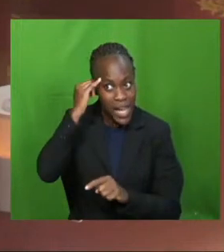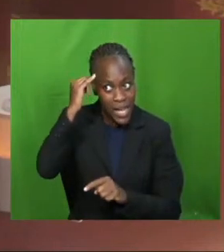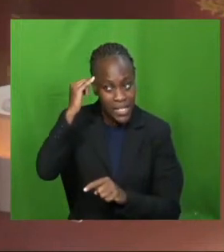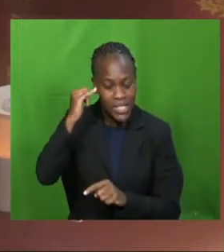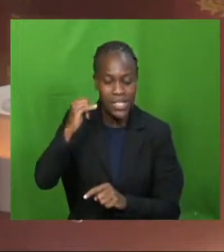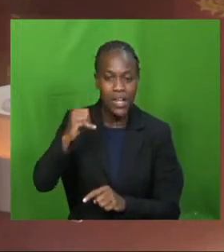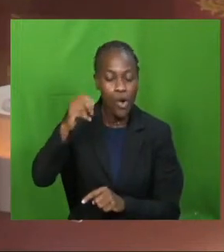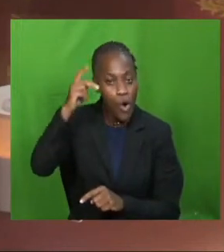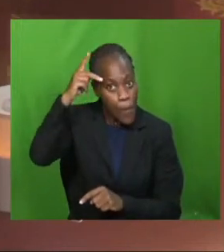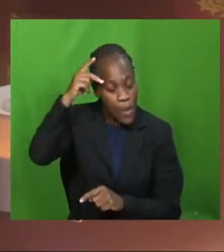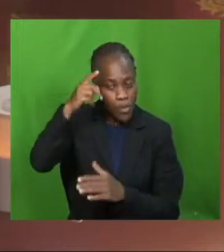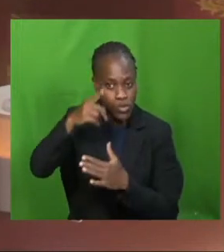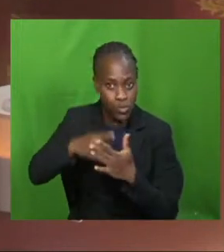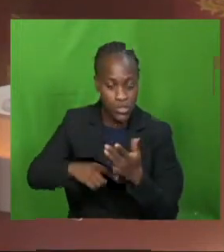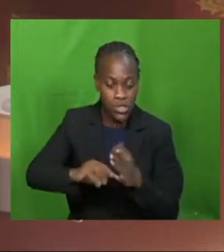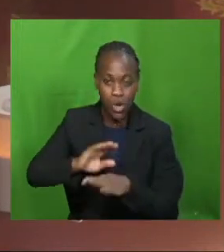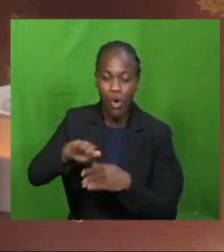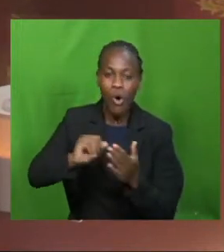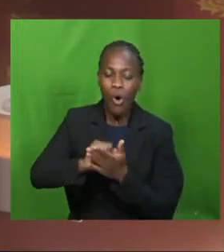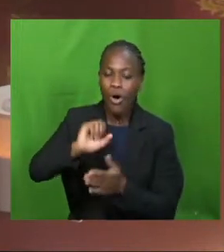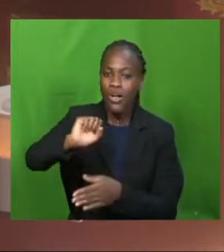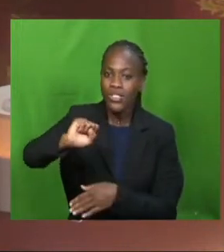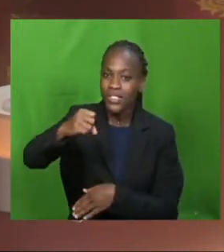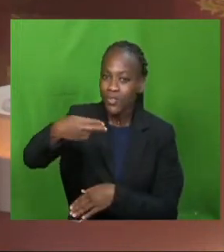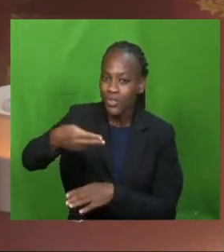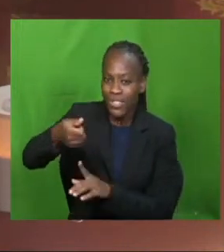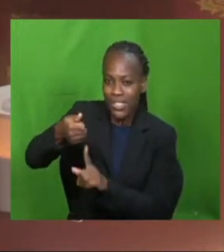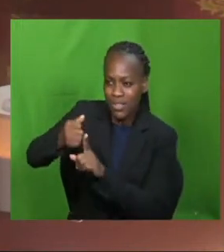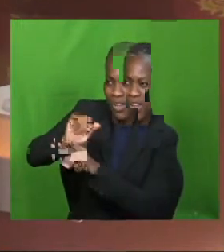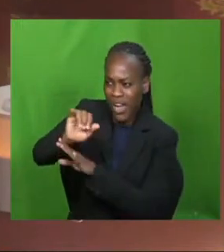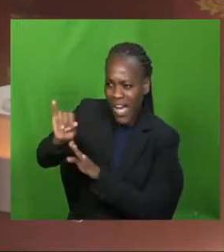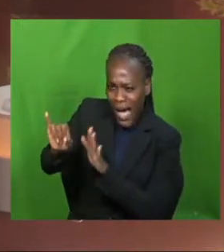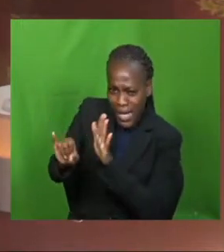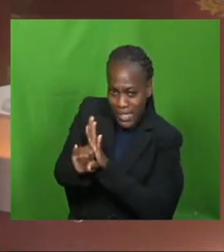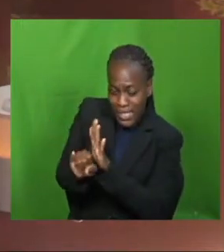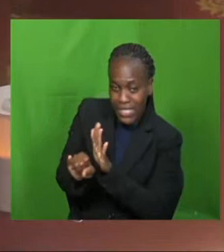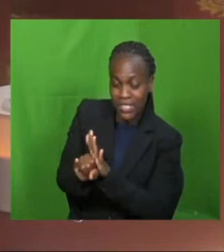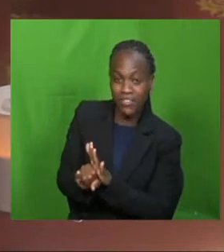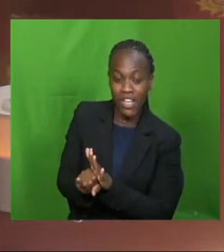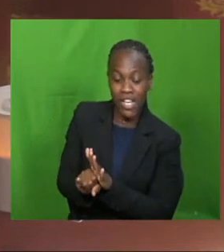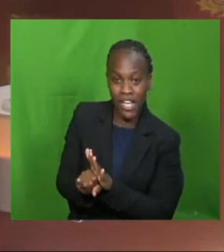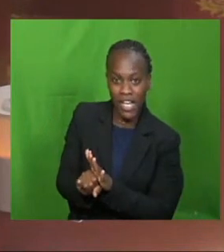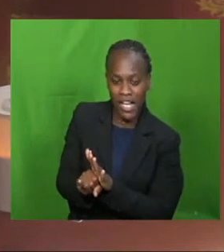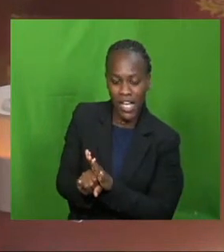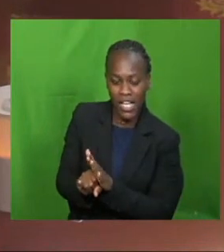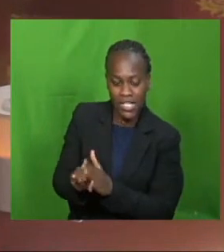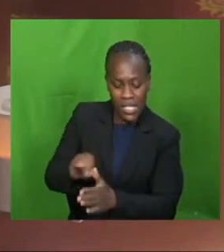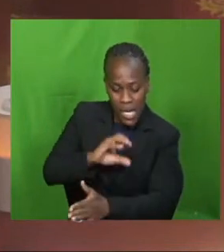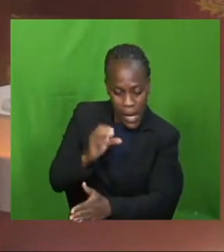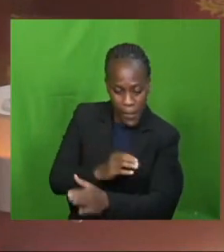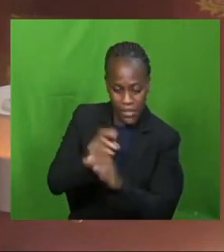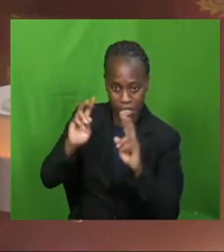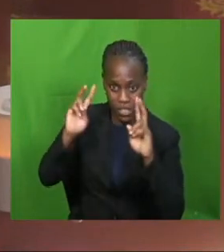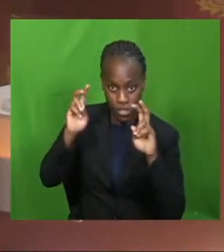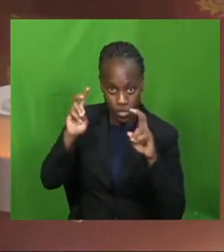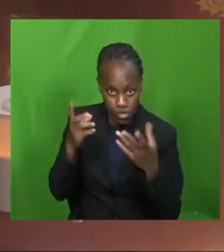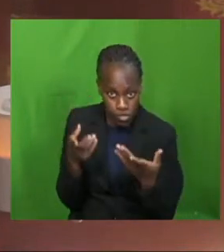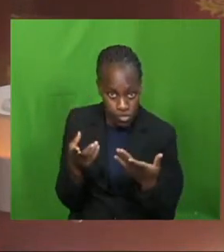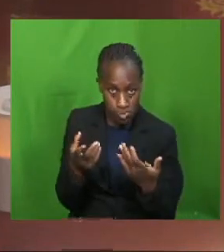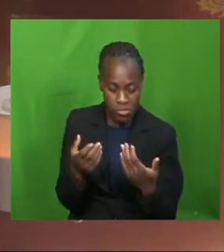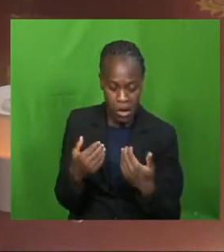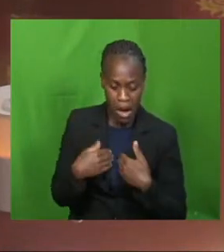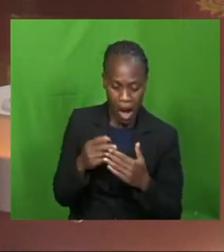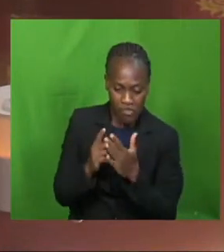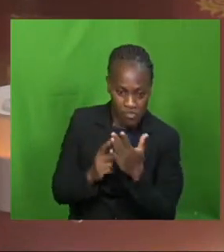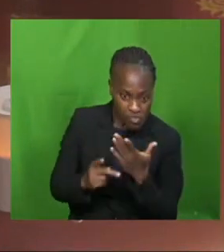the stakeholders in the industry themselves identify the capacity gaps, design curriculum to close